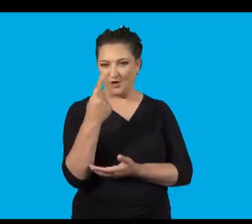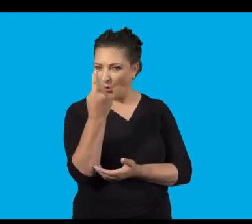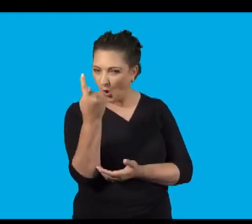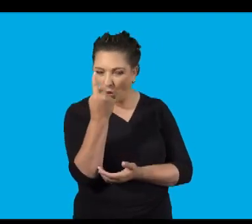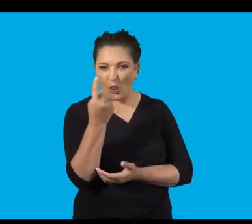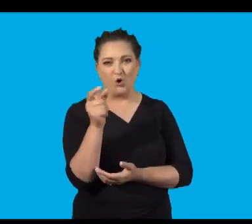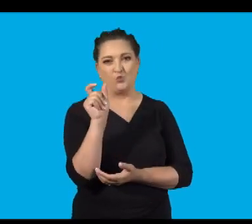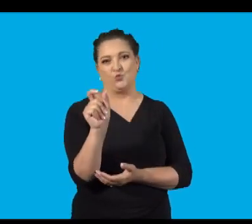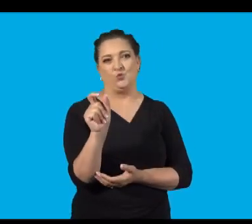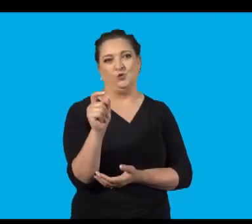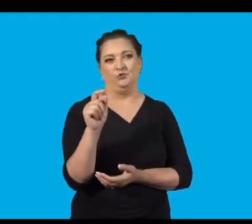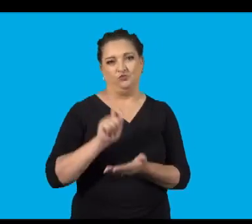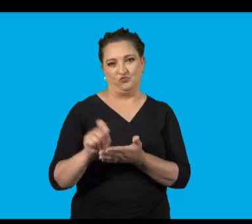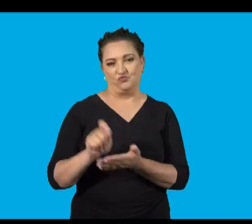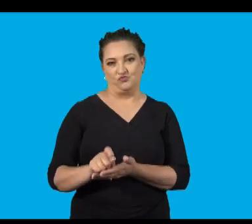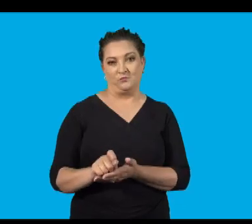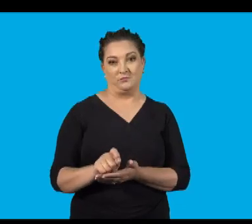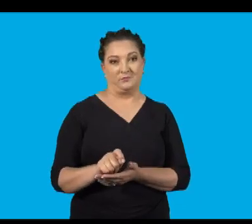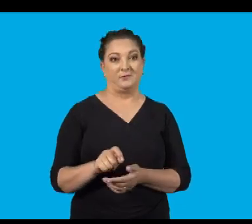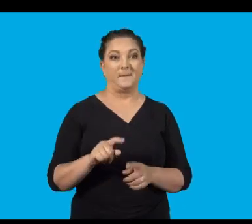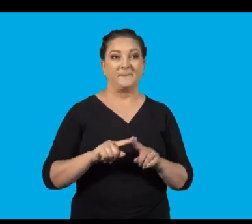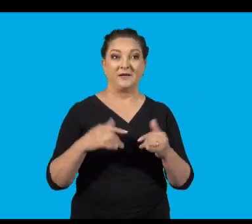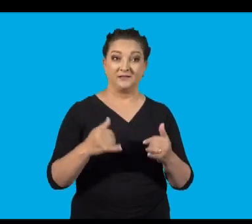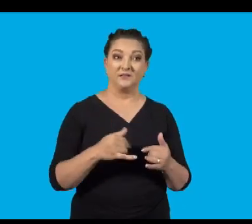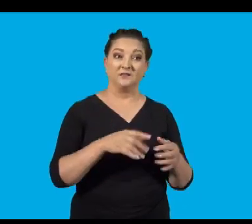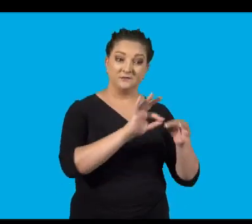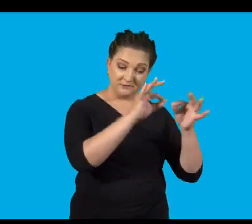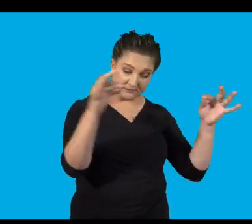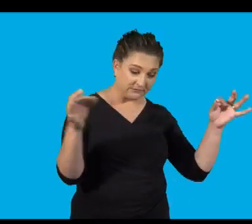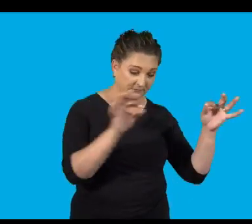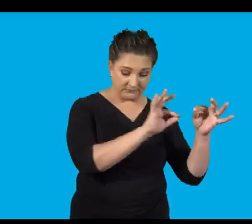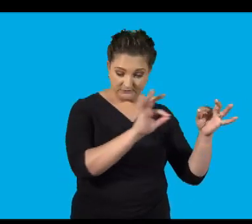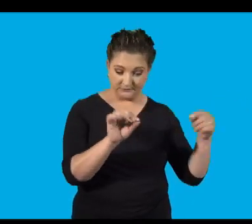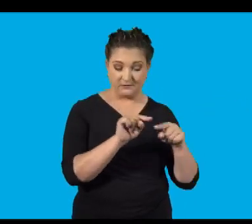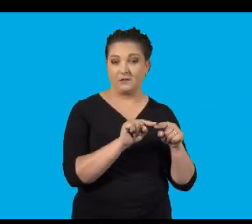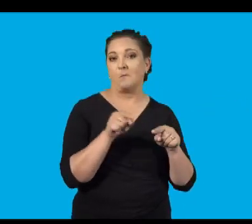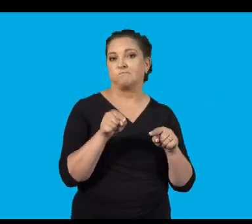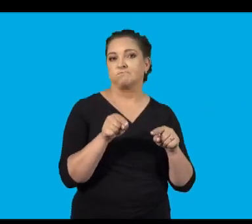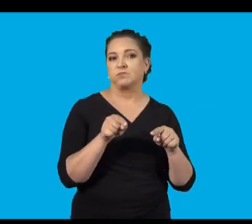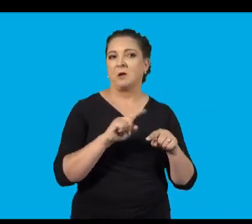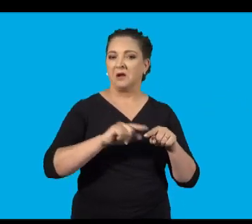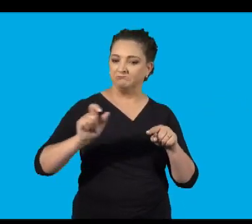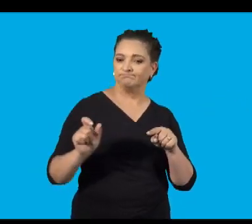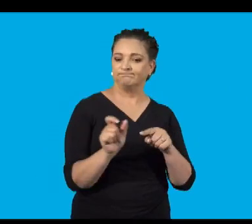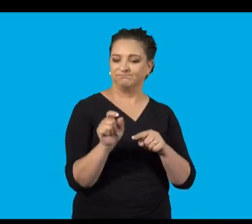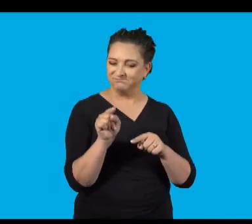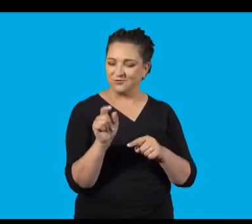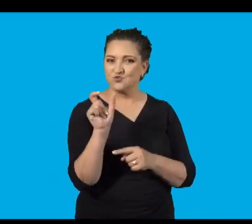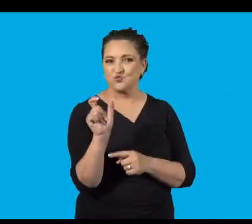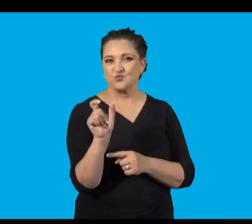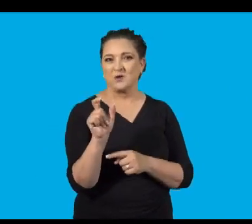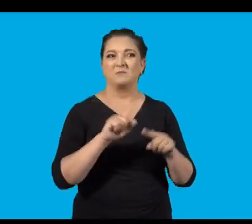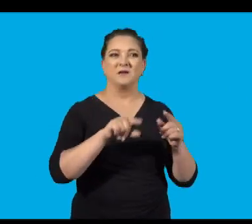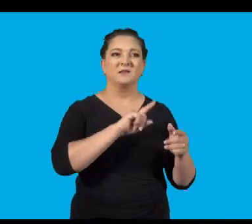right? Now take note, they only want you to write the missing words, so they've given you the entire statement. The children need to be able